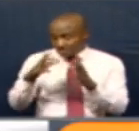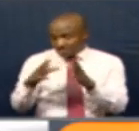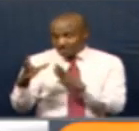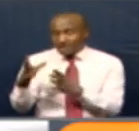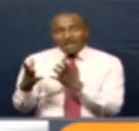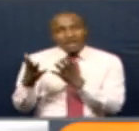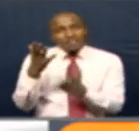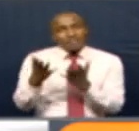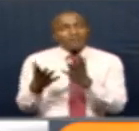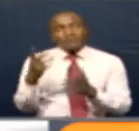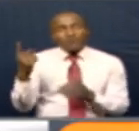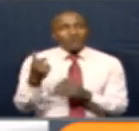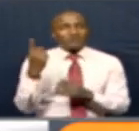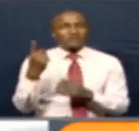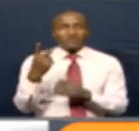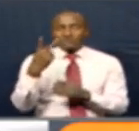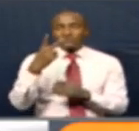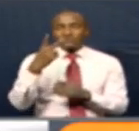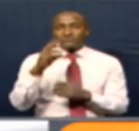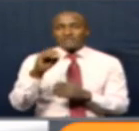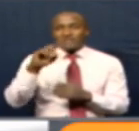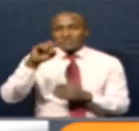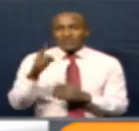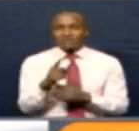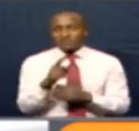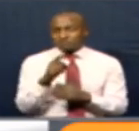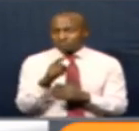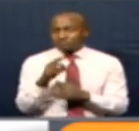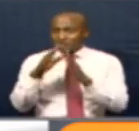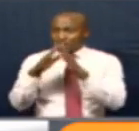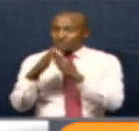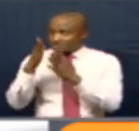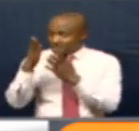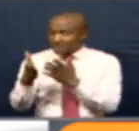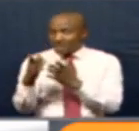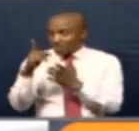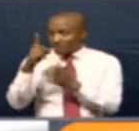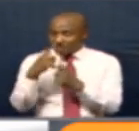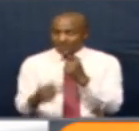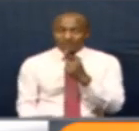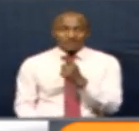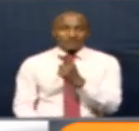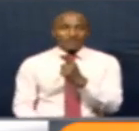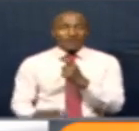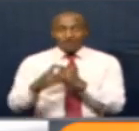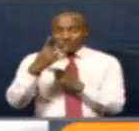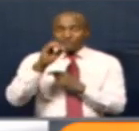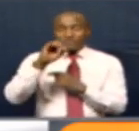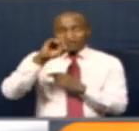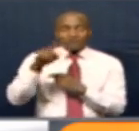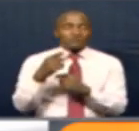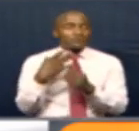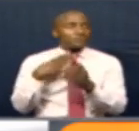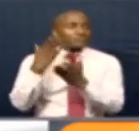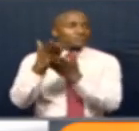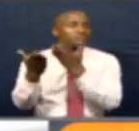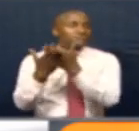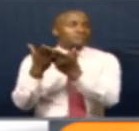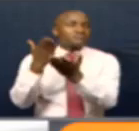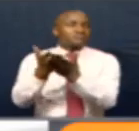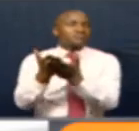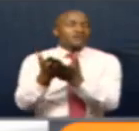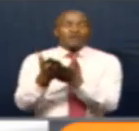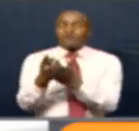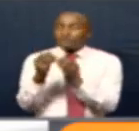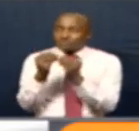be only 20,000 units available within a given year and 40,000 applicants. the fairest way to